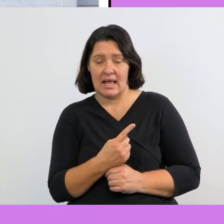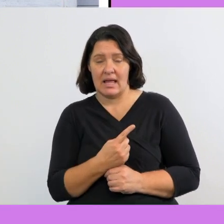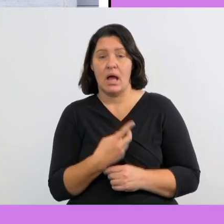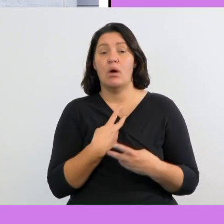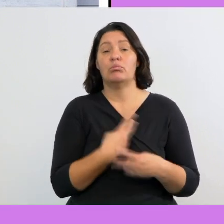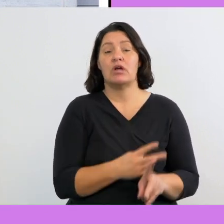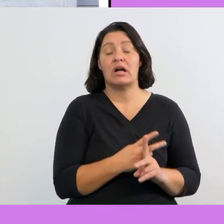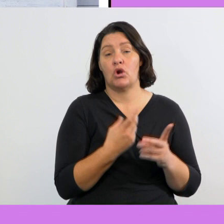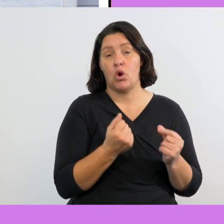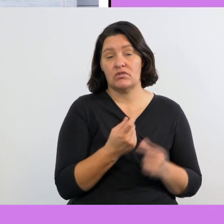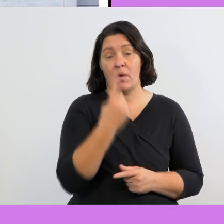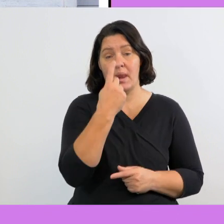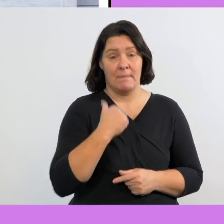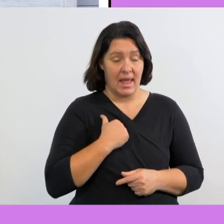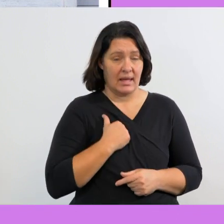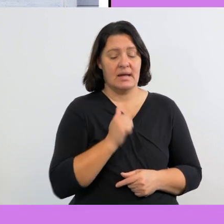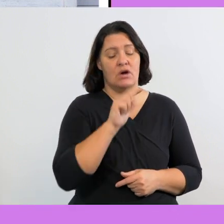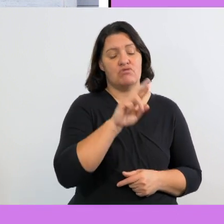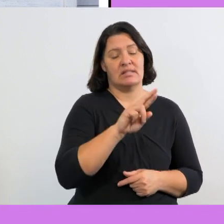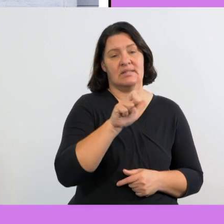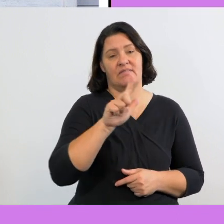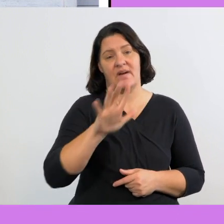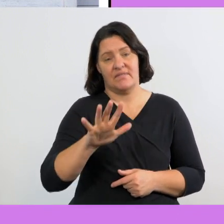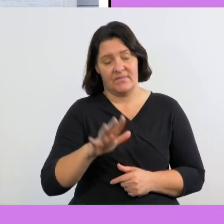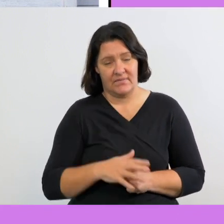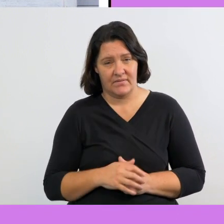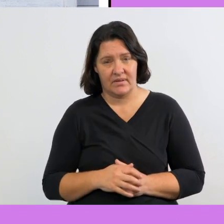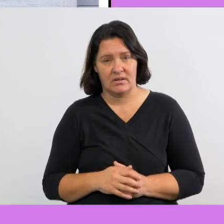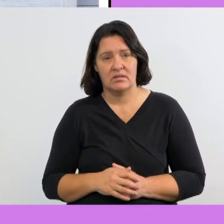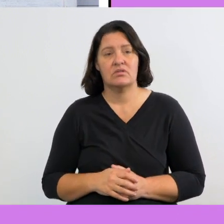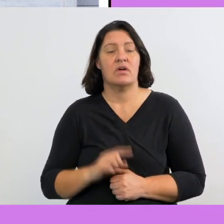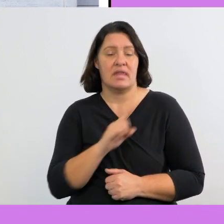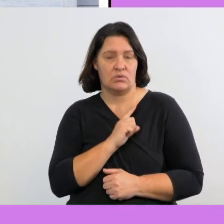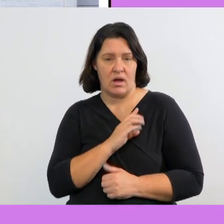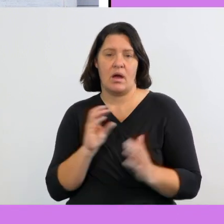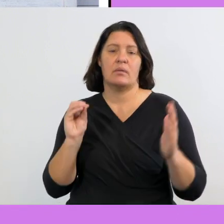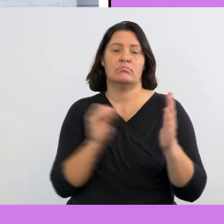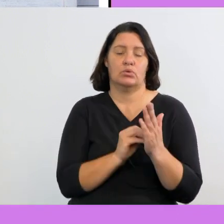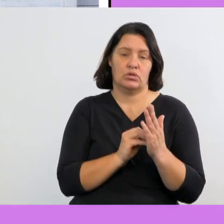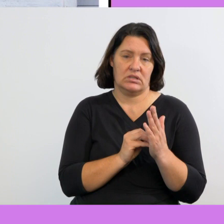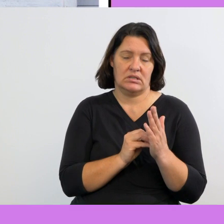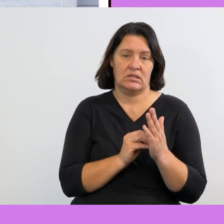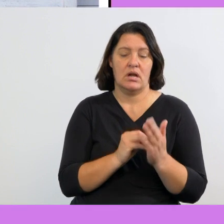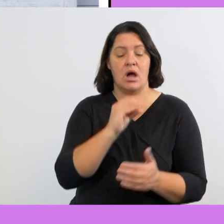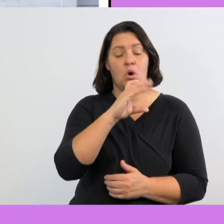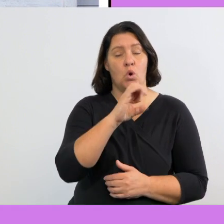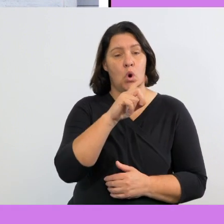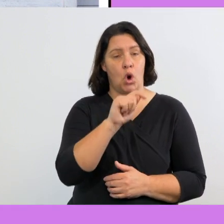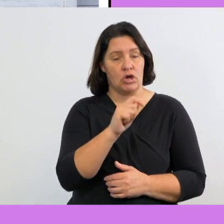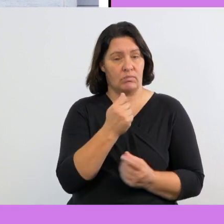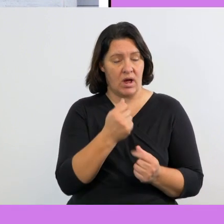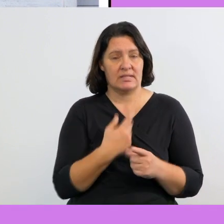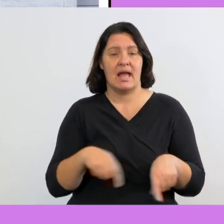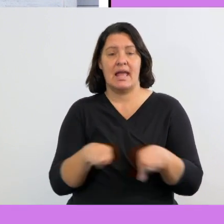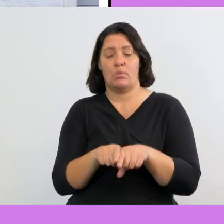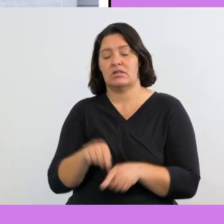here, the production cost of a bag is 75 Rand. So therefore indicate that her cost price